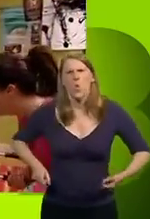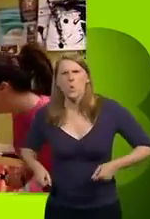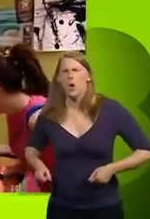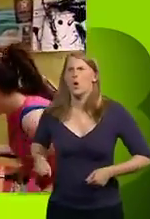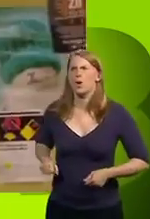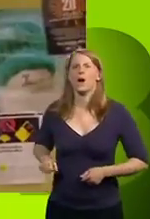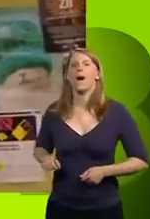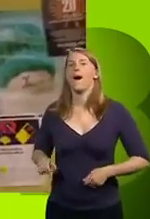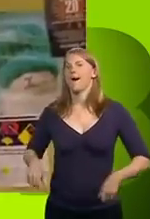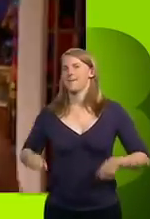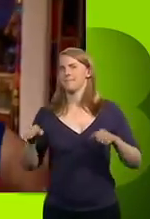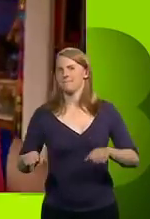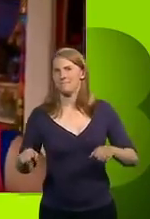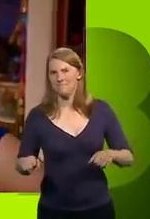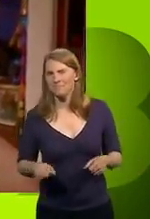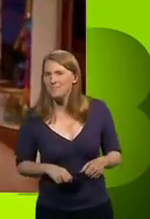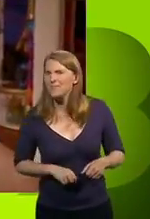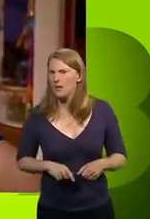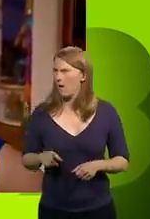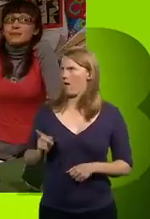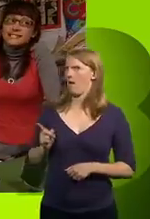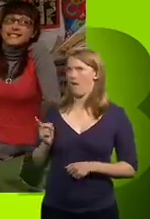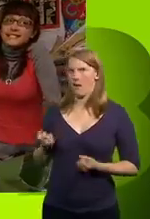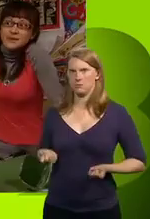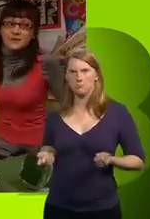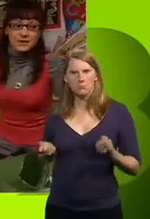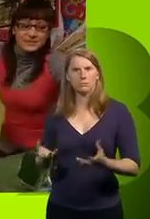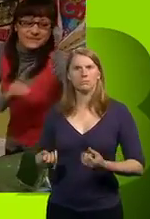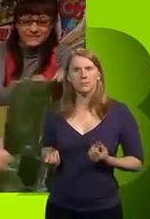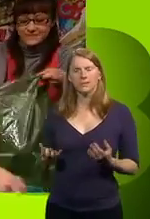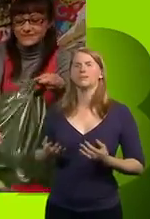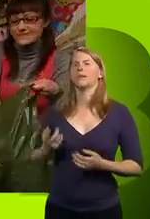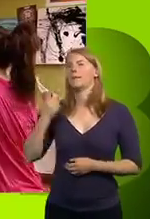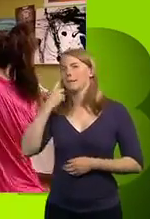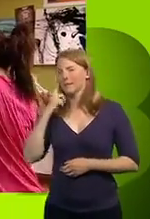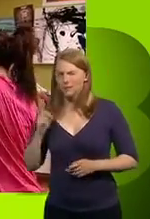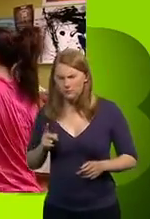Oh, go! Oh, no! Oh, looks like someone's been splashing the cash. Come on, let's see what you bought.